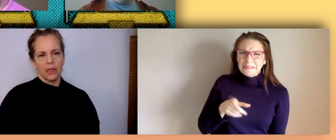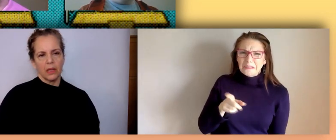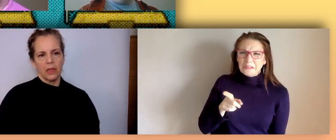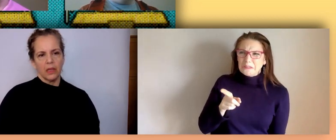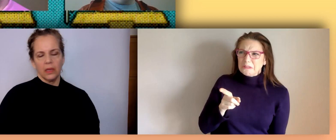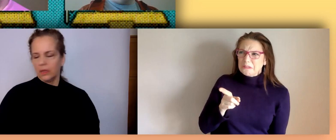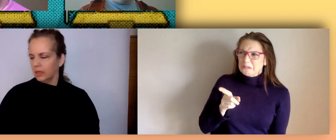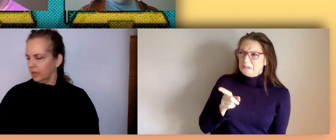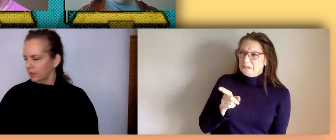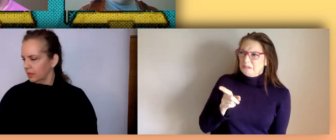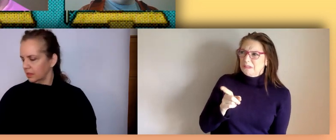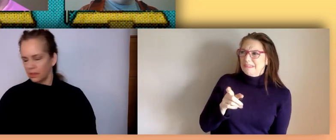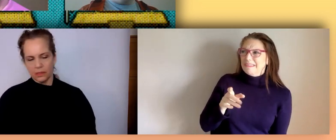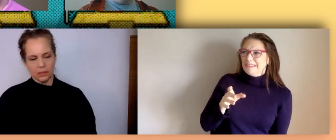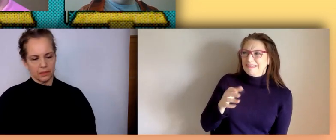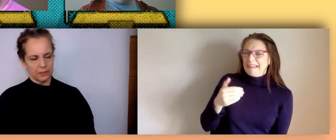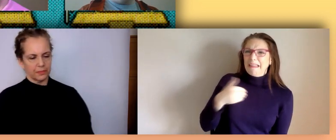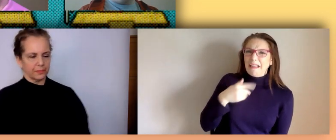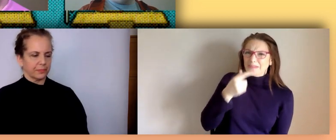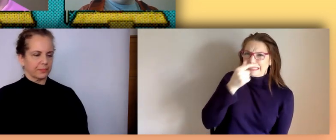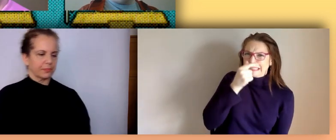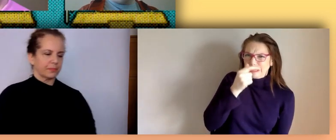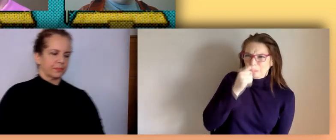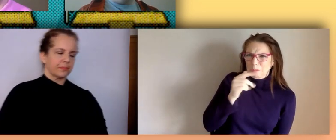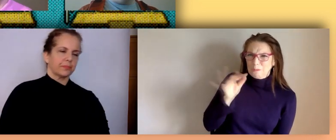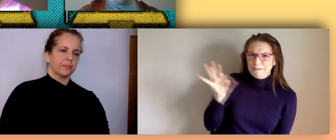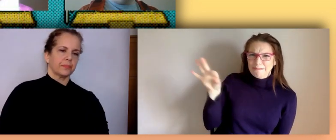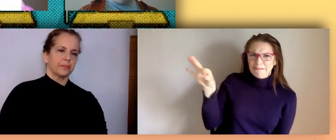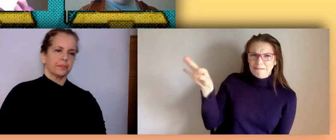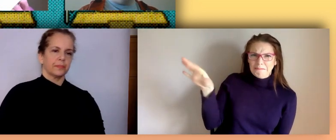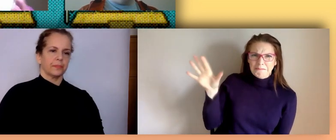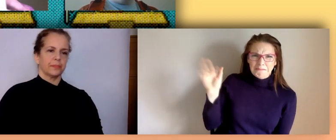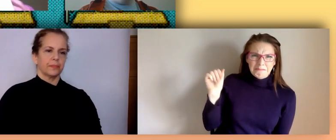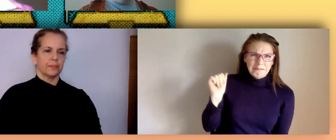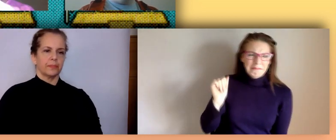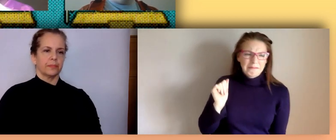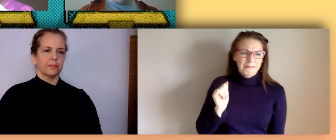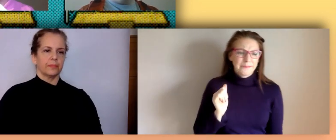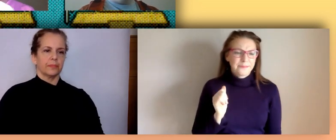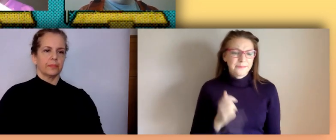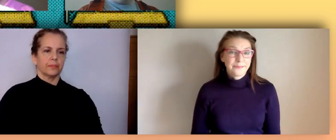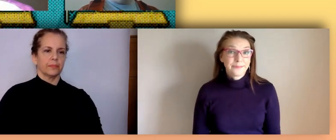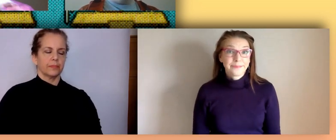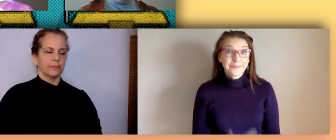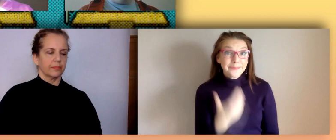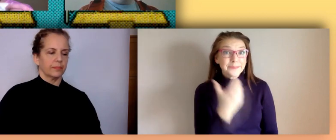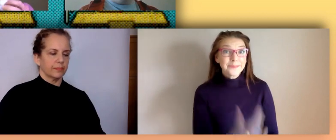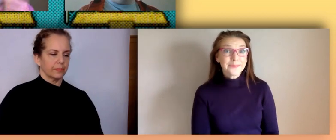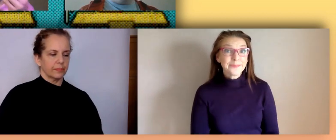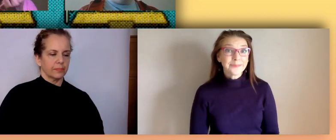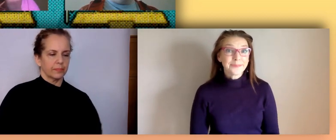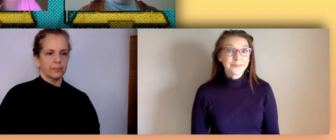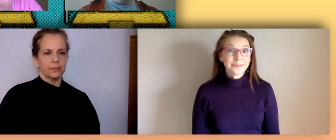Here is like a tissue for your issue. Oh, thank you.